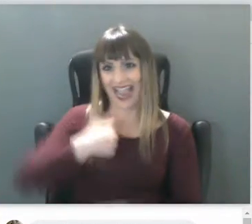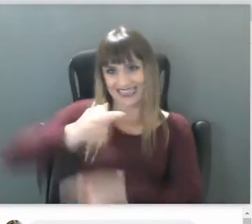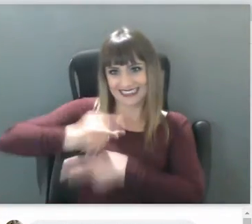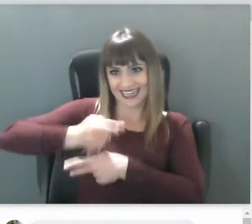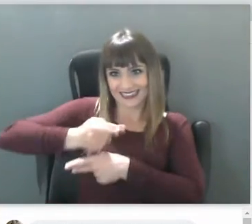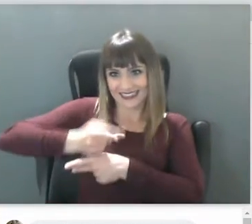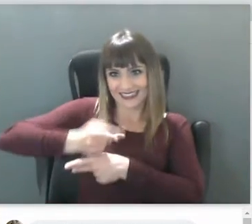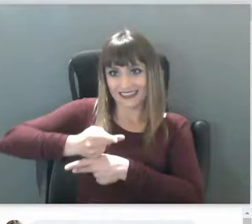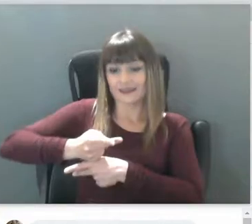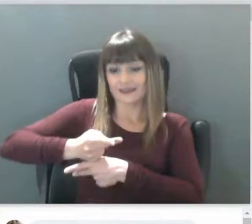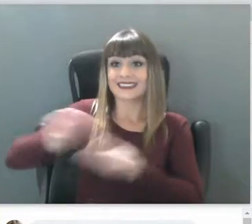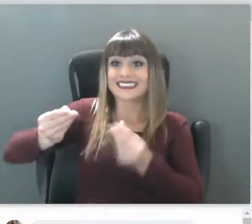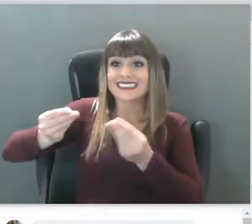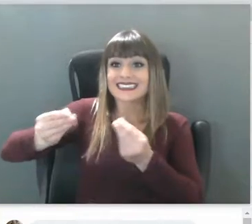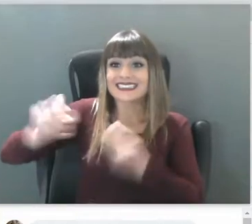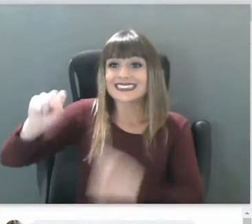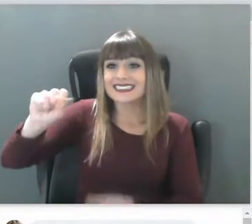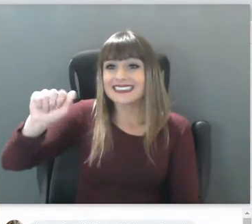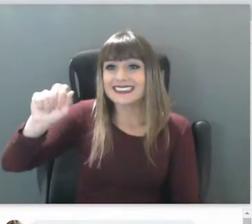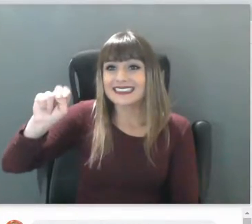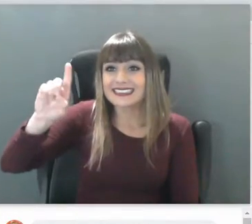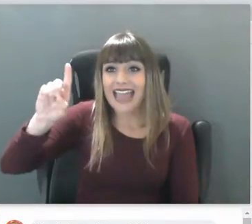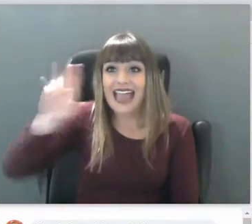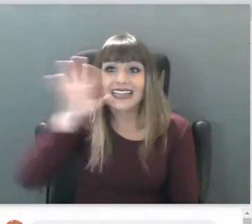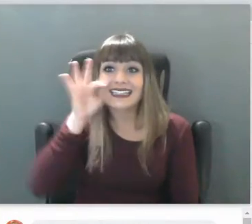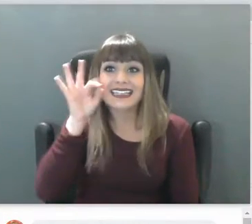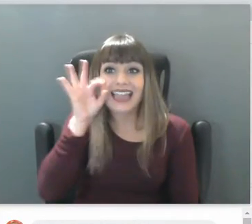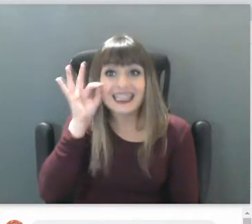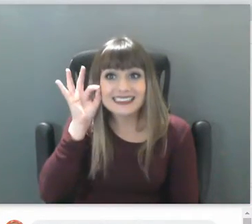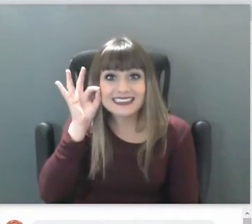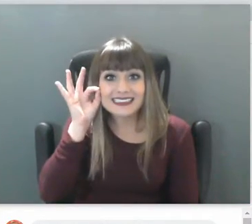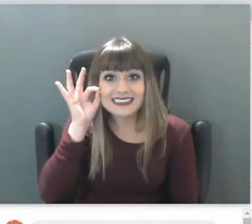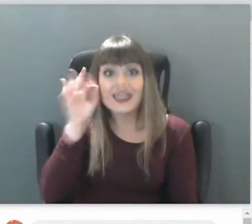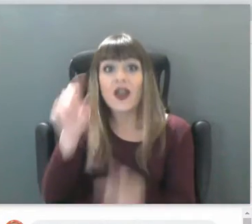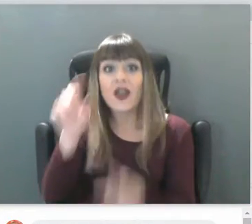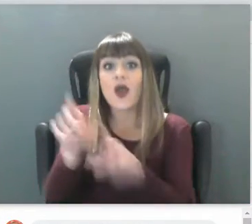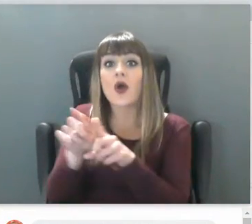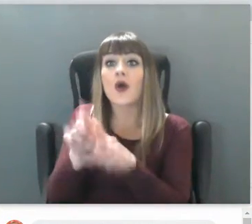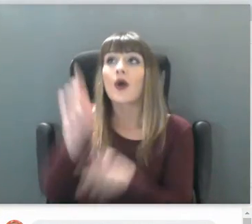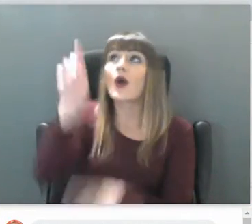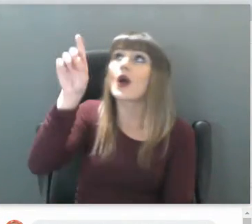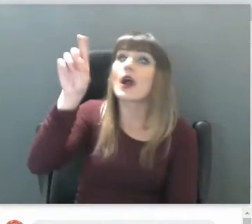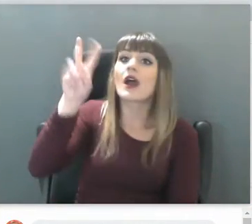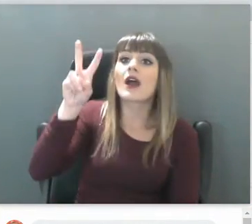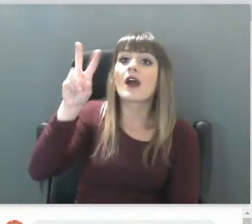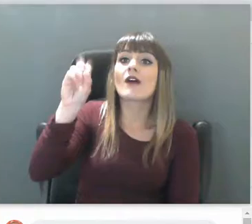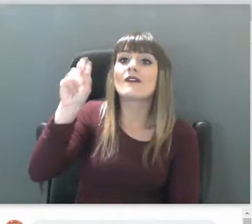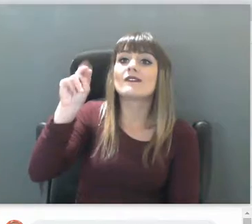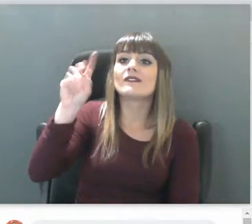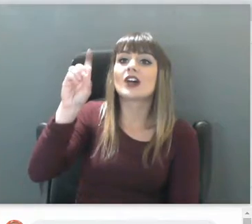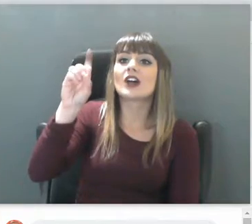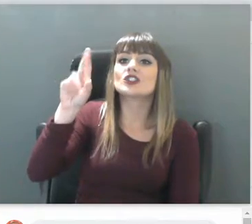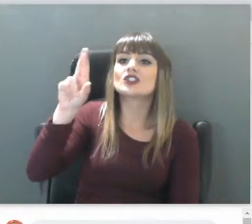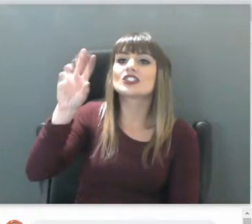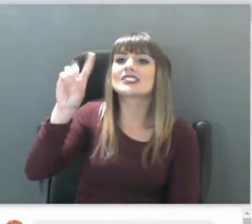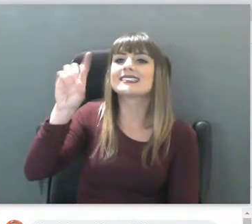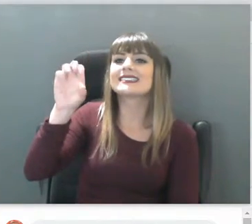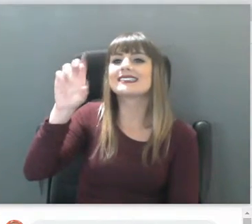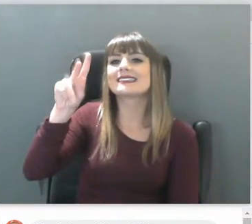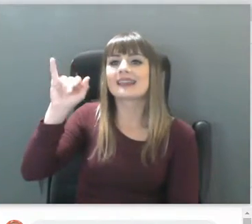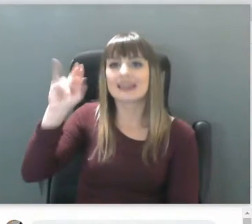the sand cats. Also in here with the porcupines, they're up there. They are the Vonderdecken hornbills. Oh. They're both